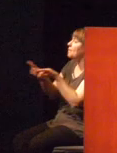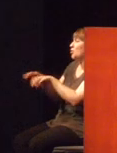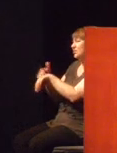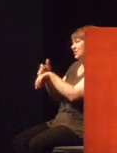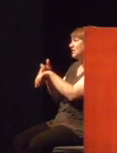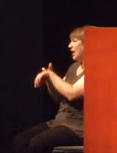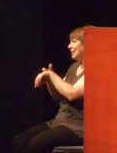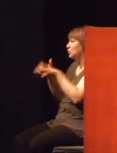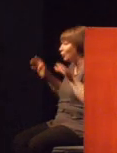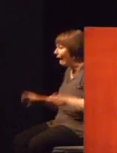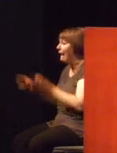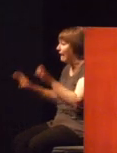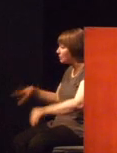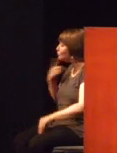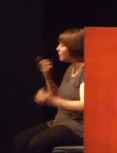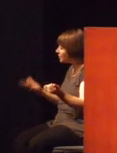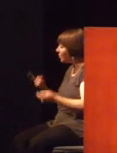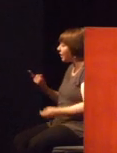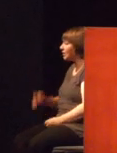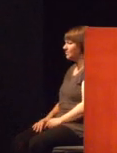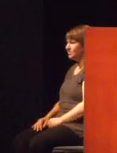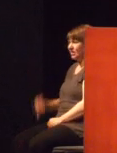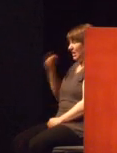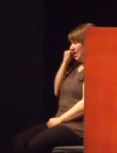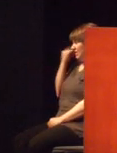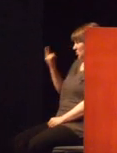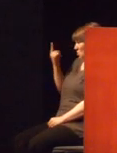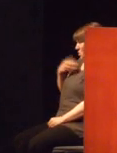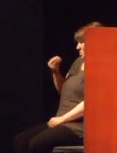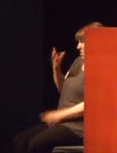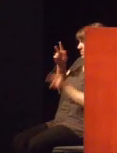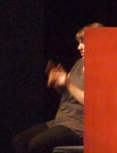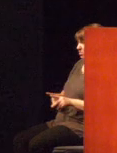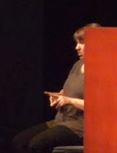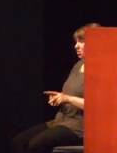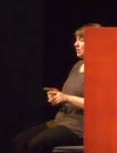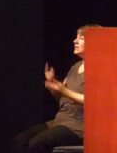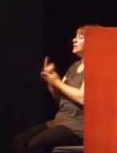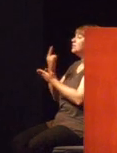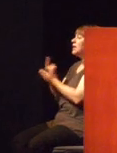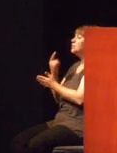say something. And you know, when it's only white people, sometimes white people hear